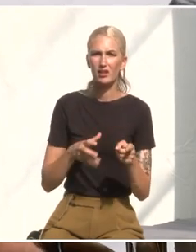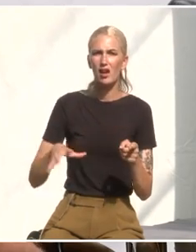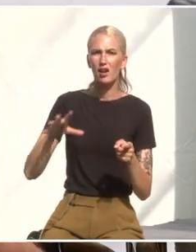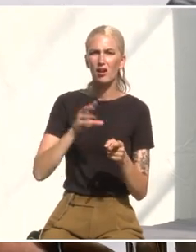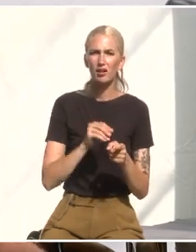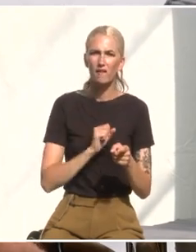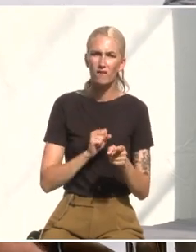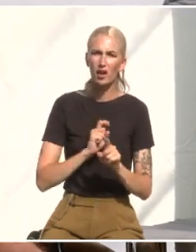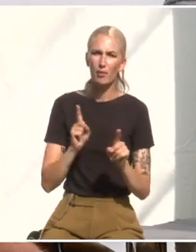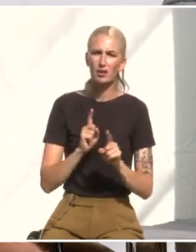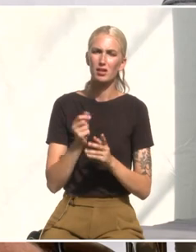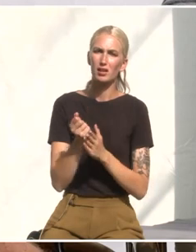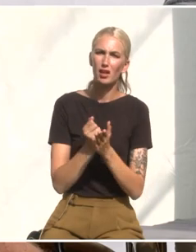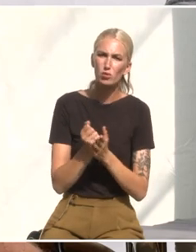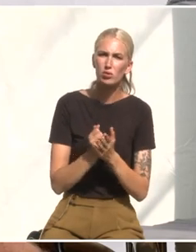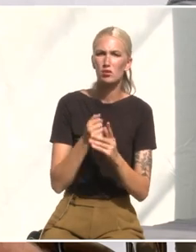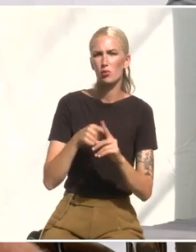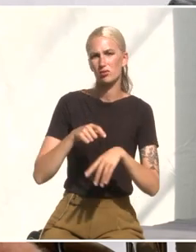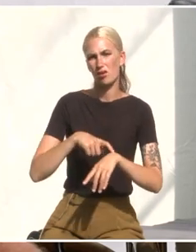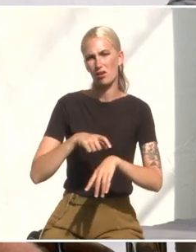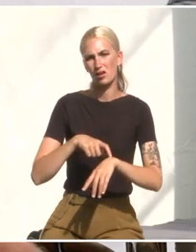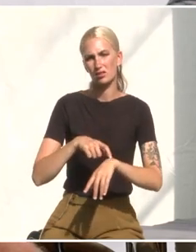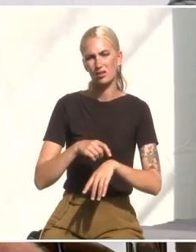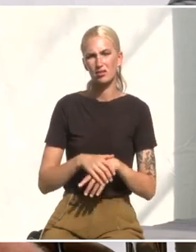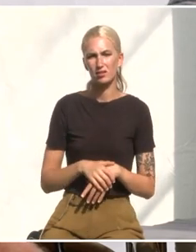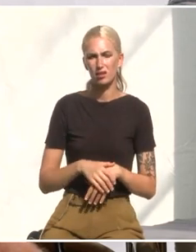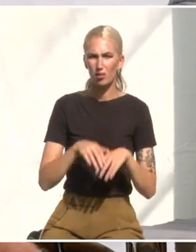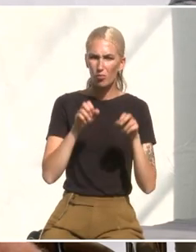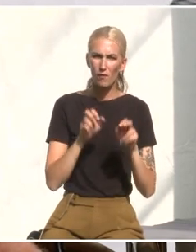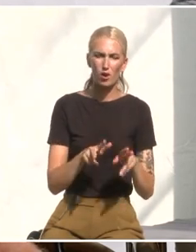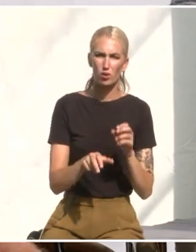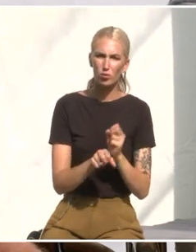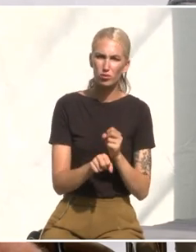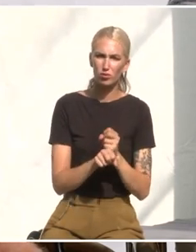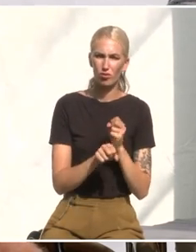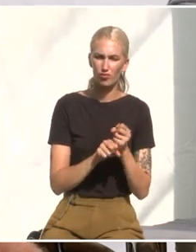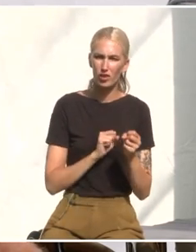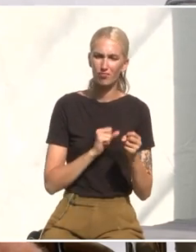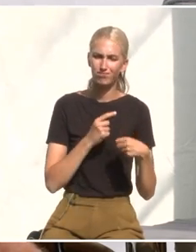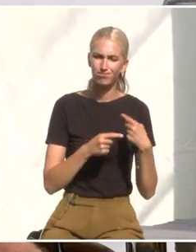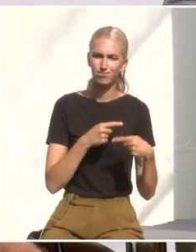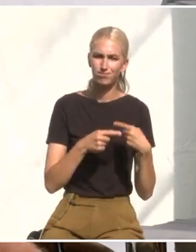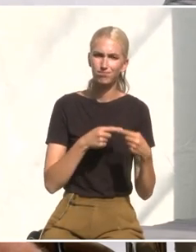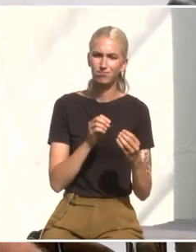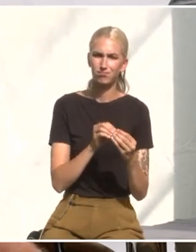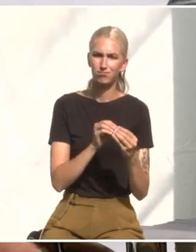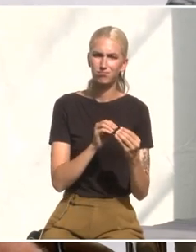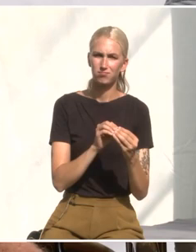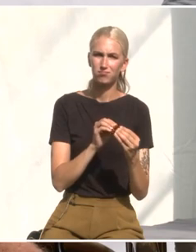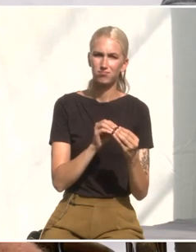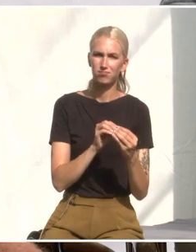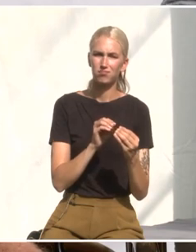time and professional work and peer group work. But for example,